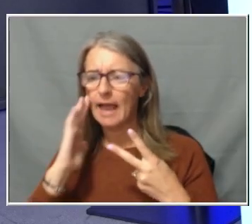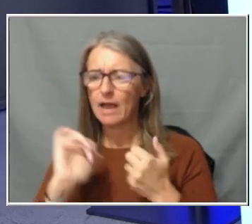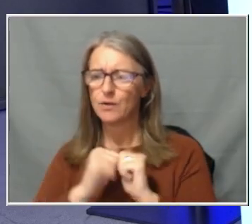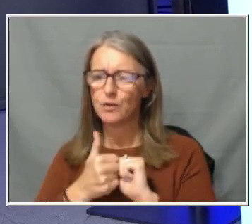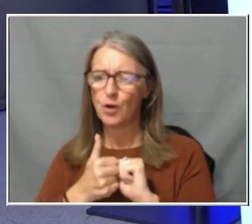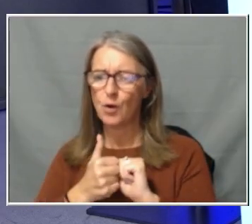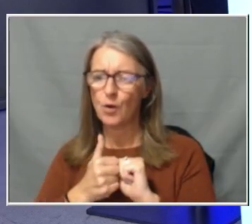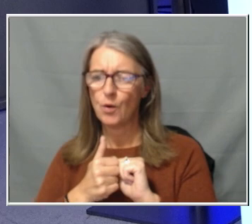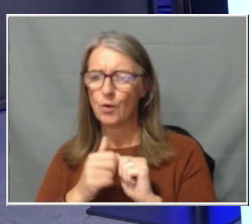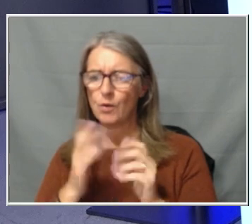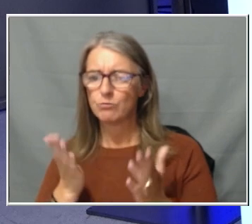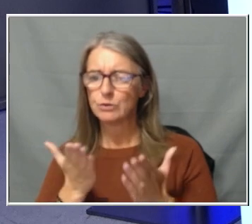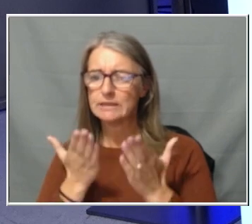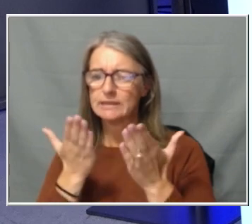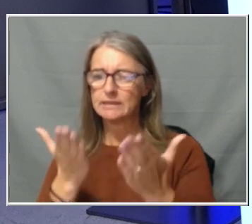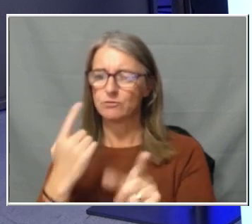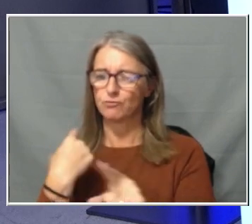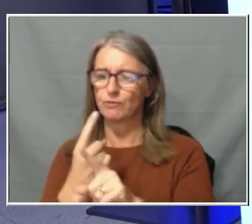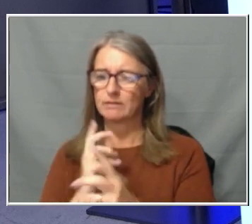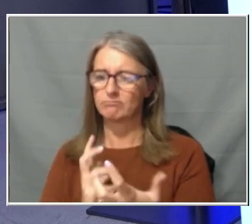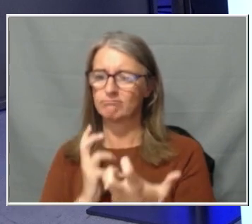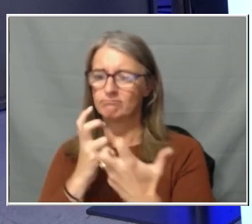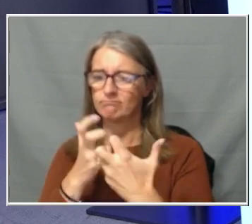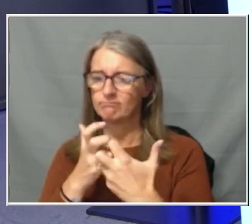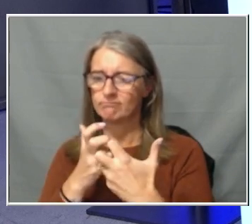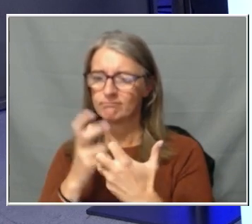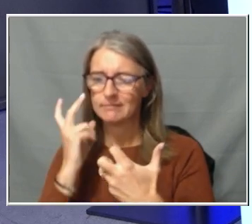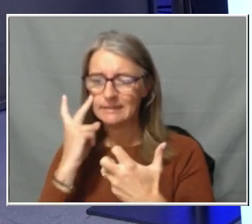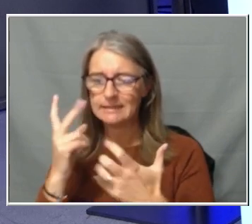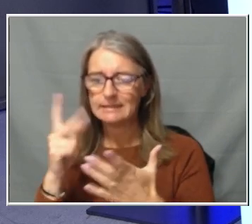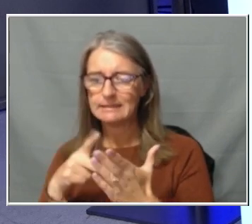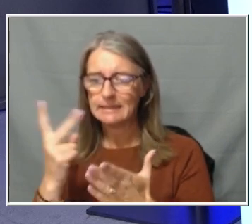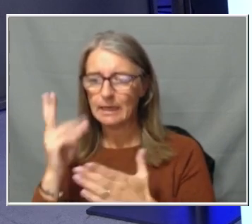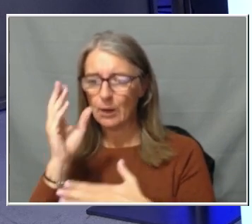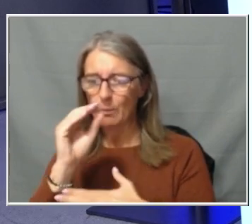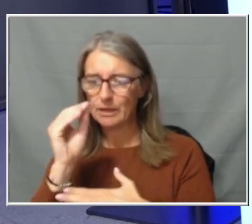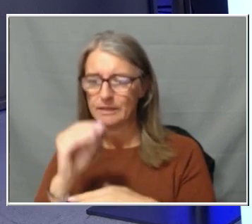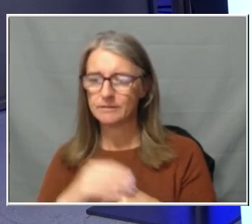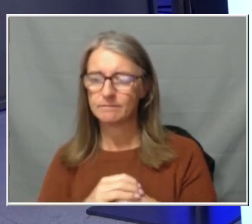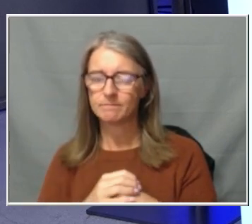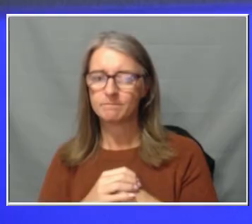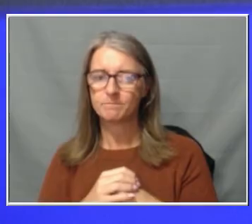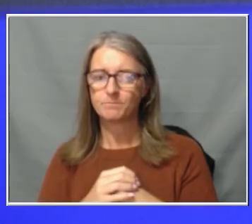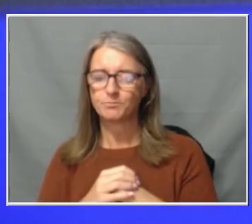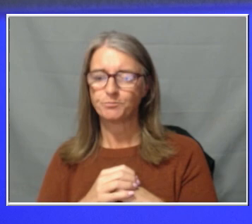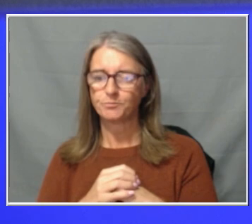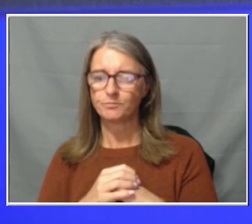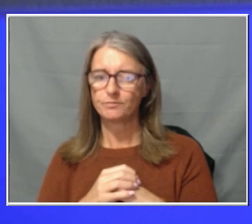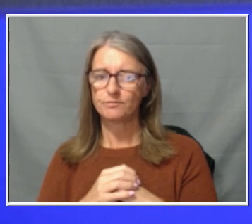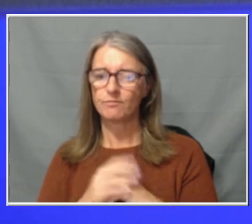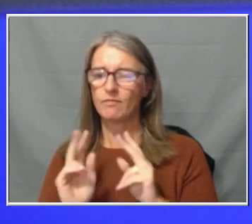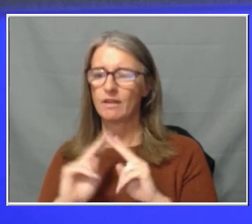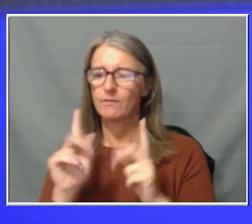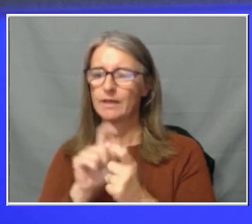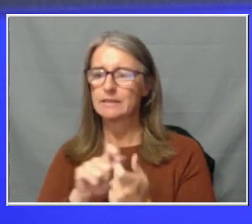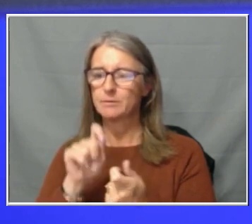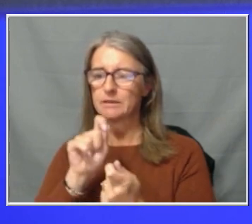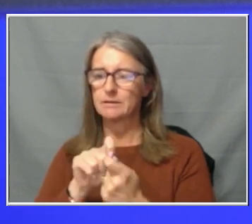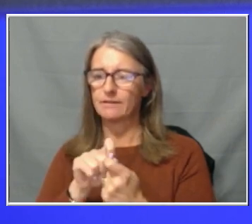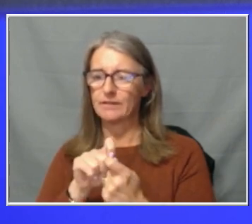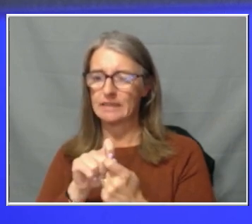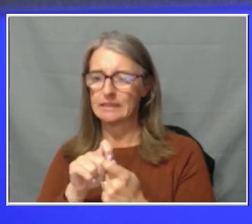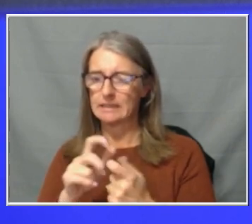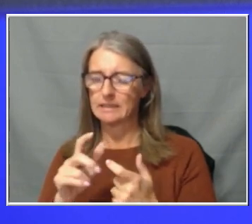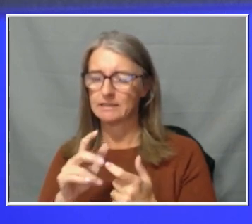that they're being presented is right for them, or they should seek a second opinion? The very specific version is if